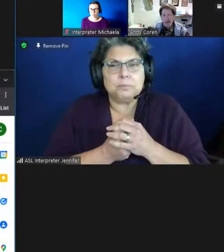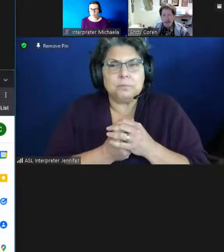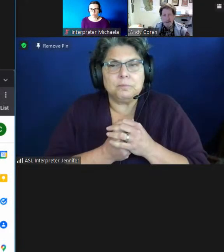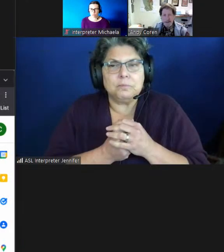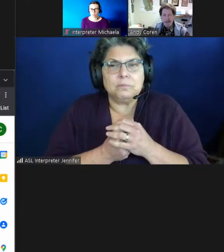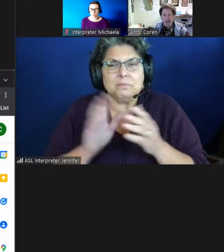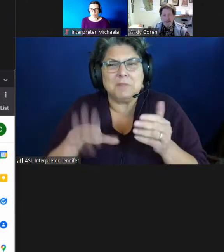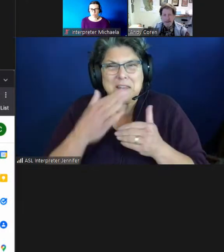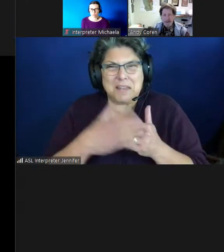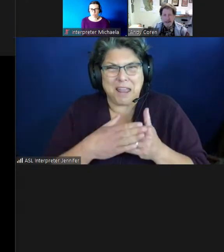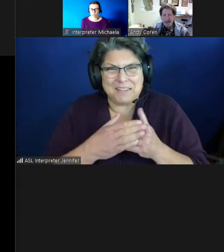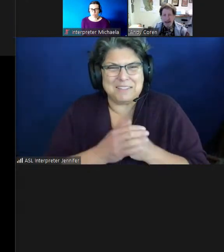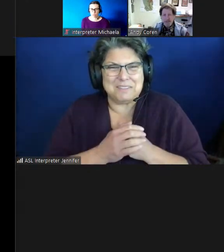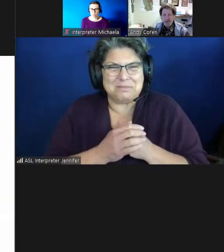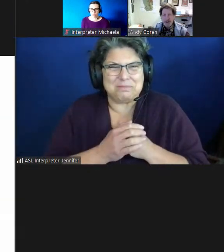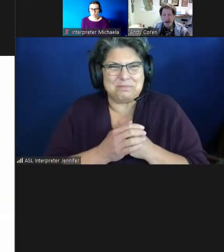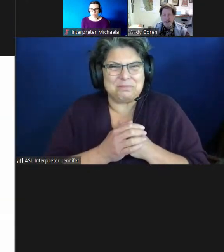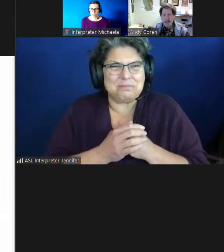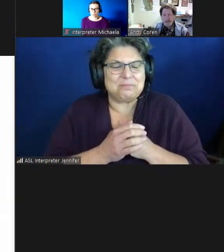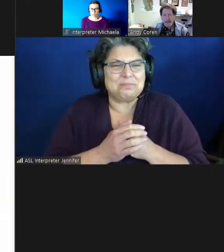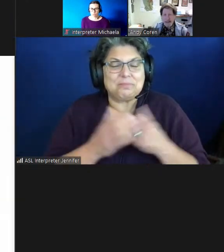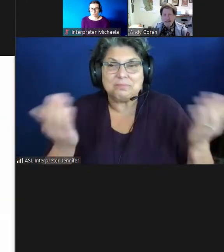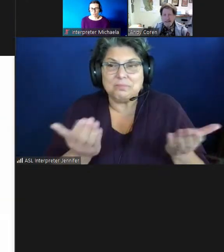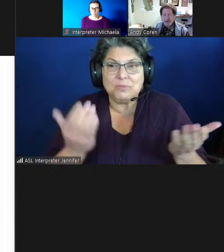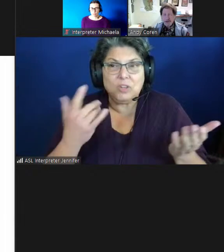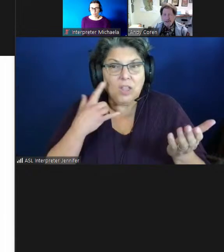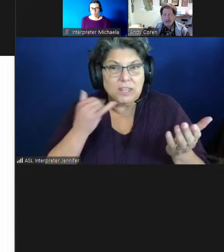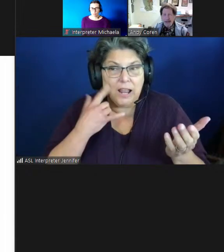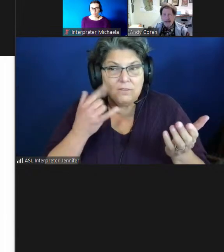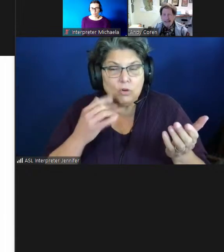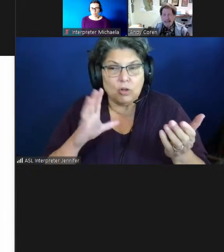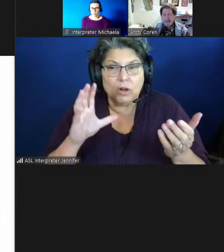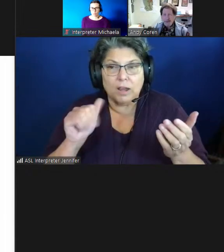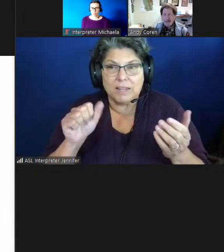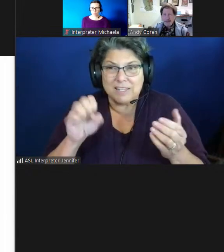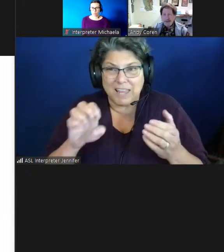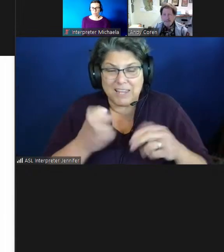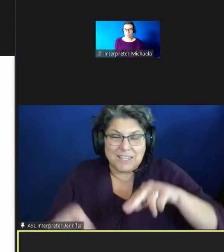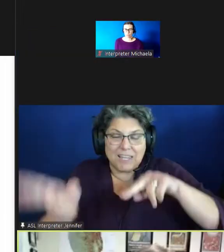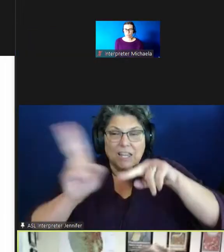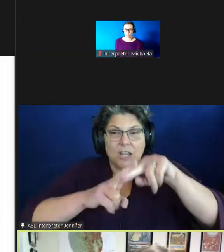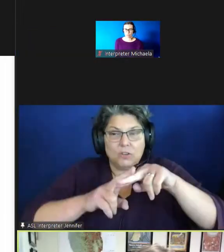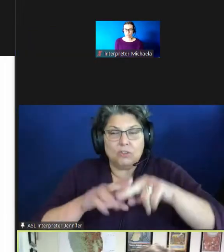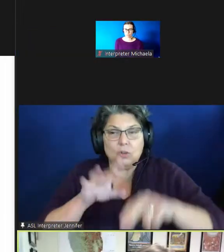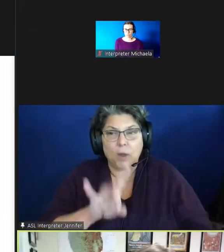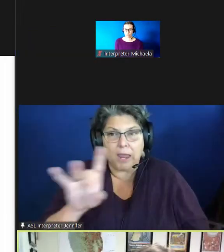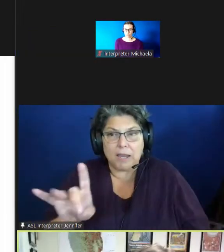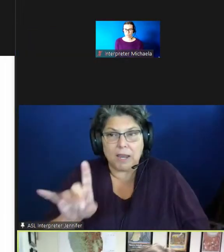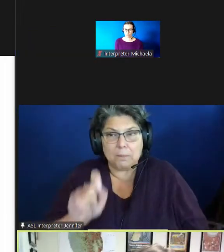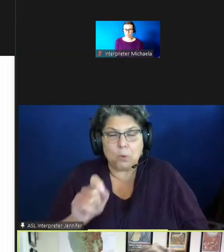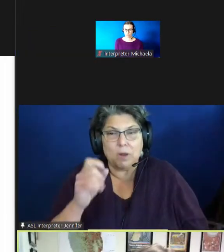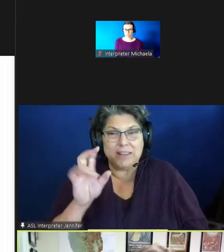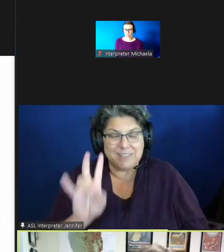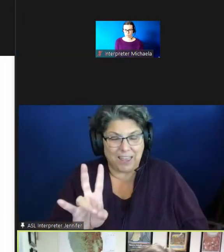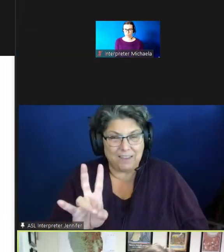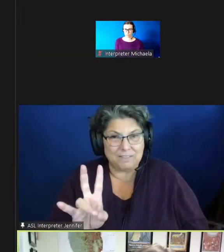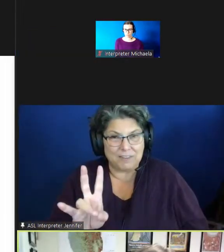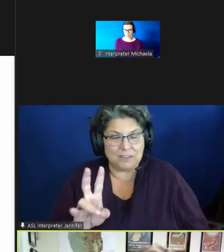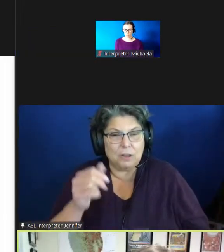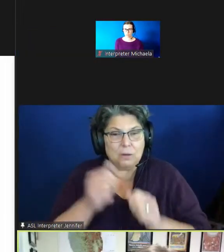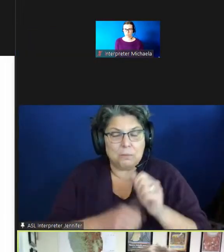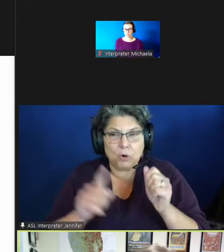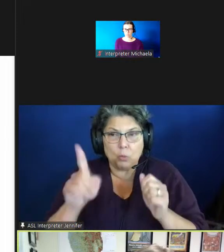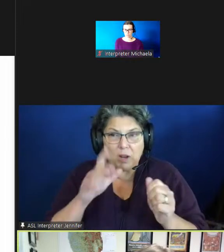Next slide. In California, our case rate has increased to 88.7 new cases per 100,000. That